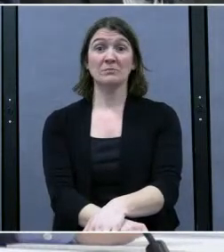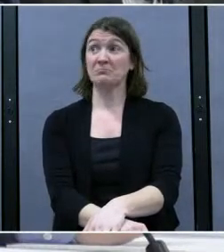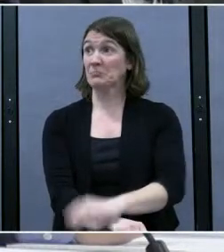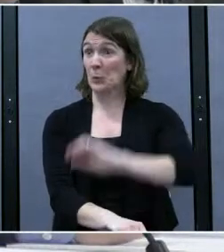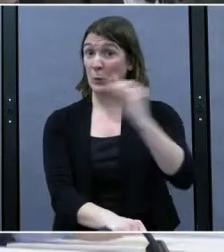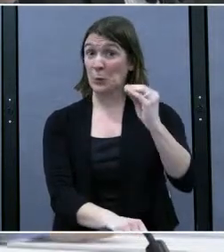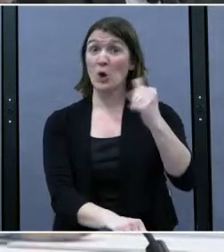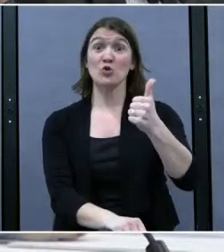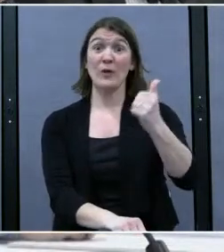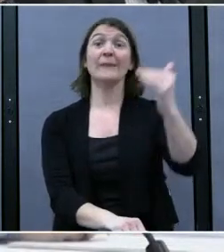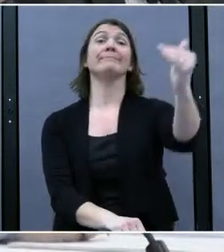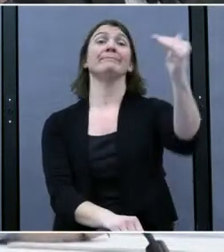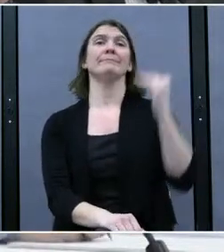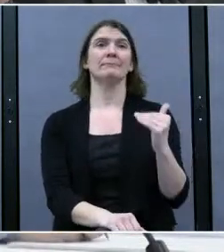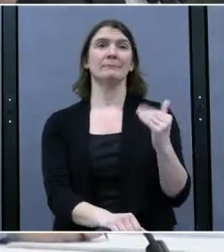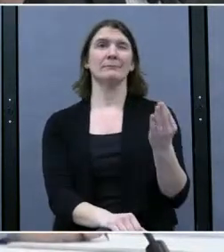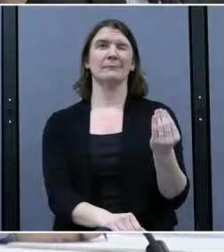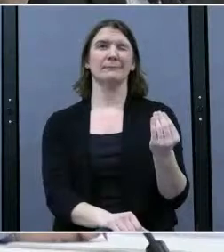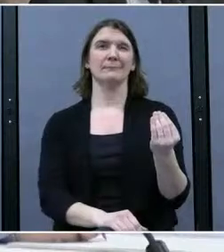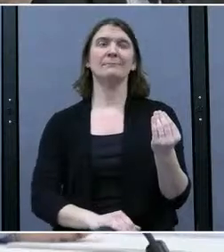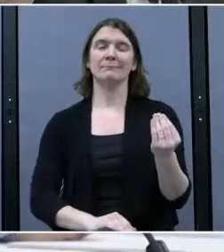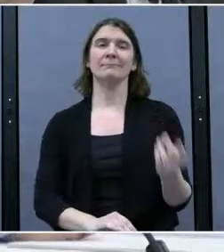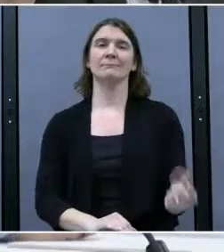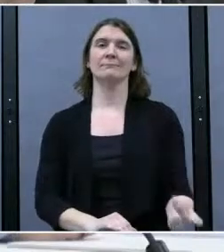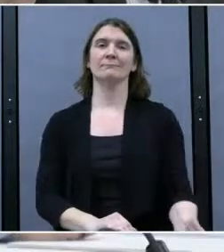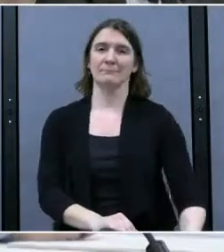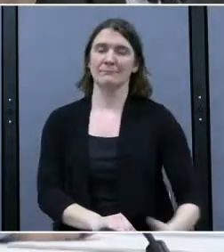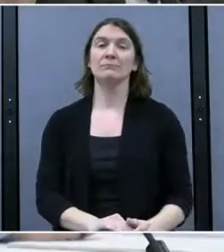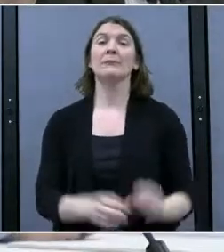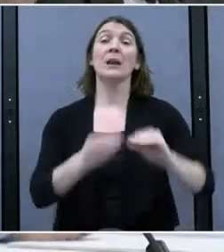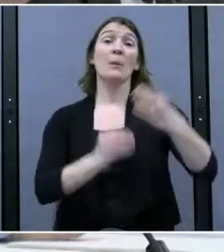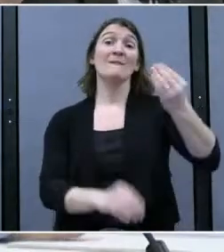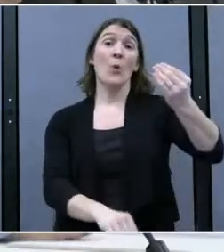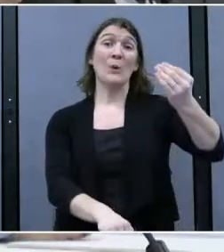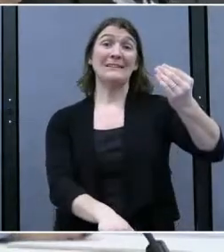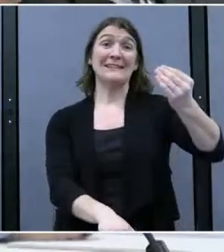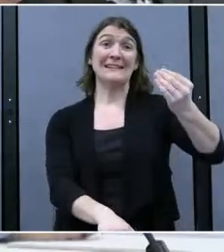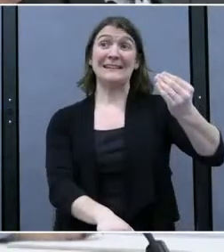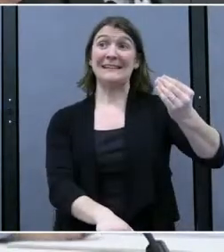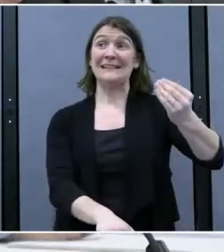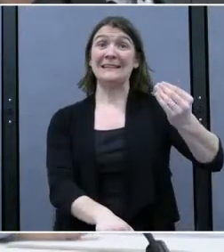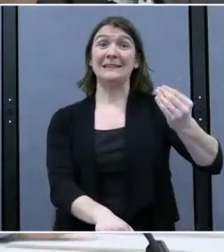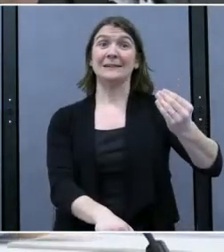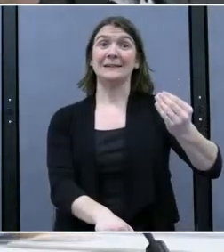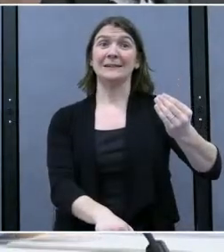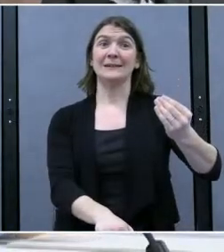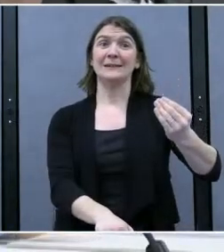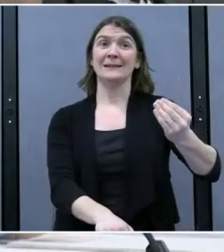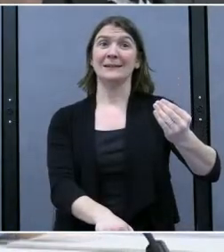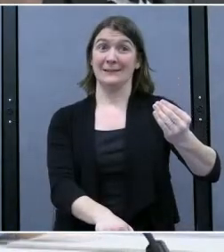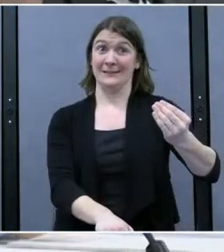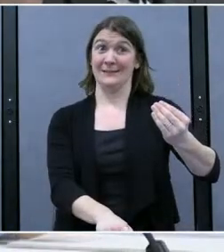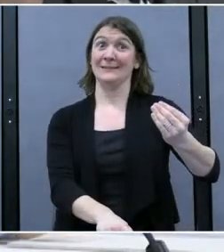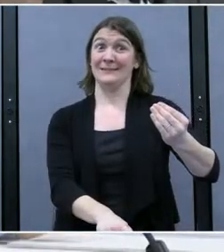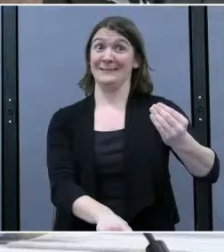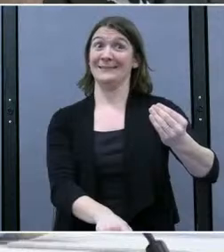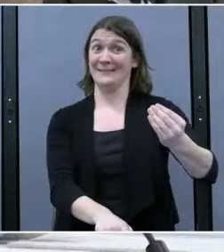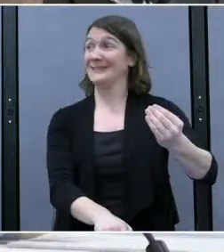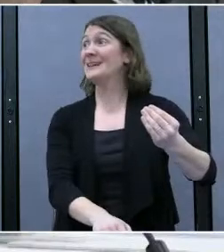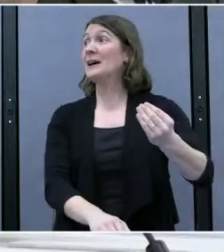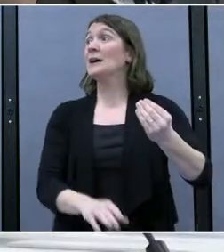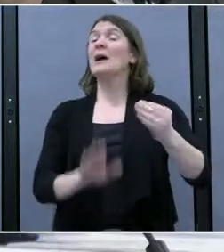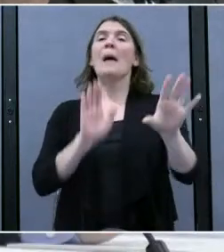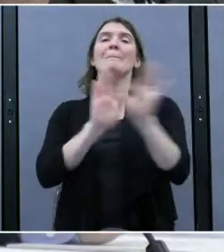Seeing none, moving on. Okay, Article 14. I guess I don't know anything. To elect